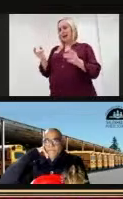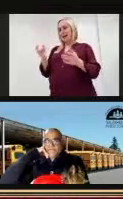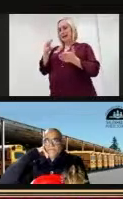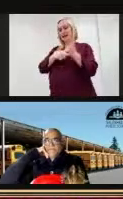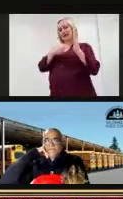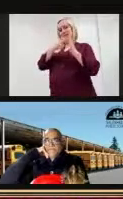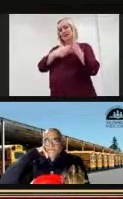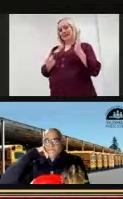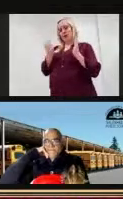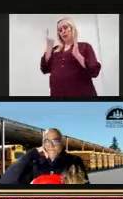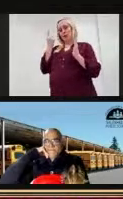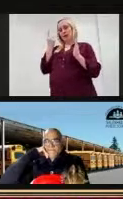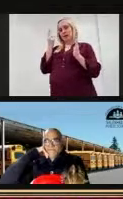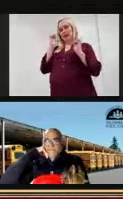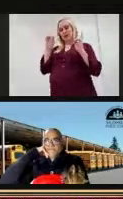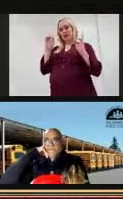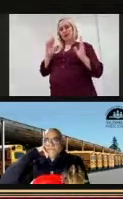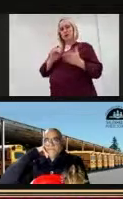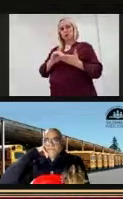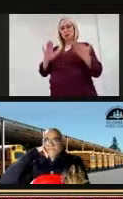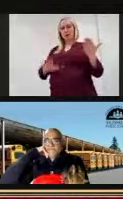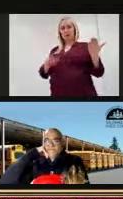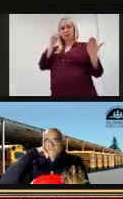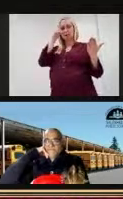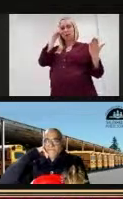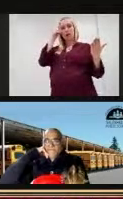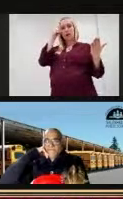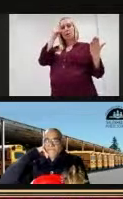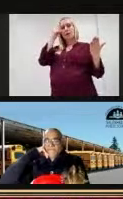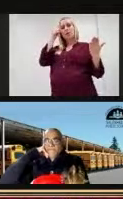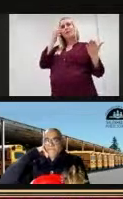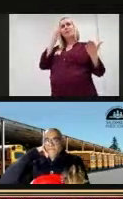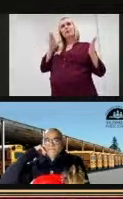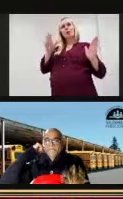educated students, that